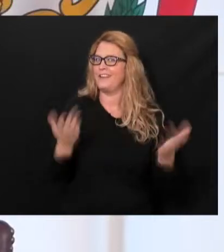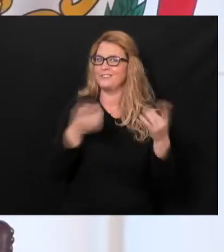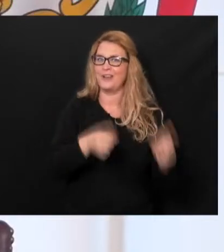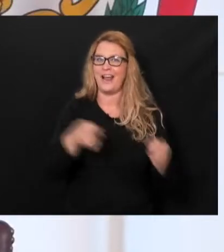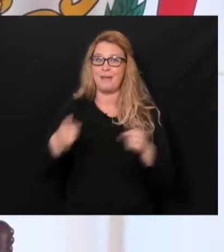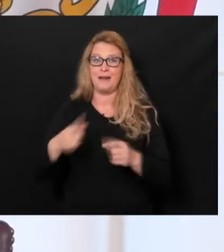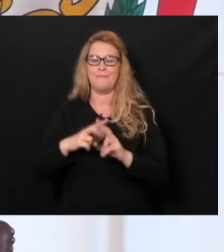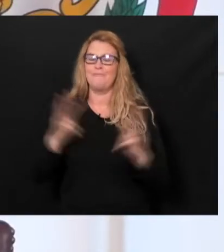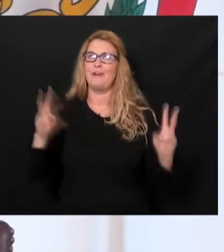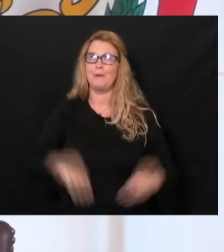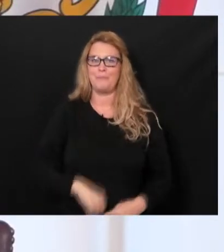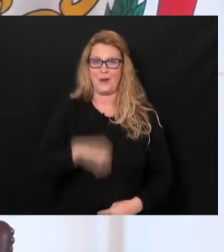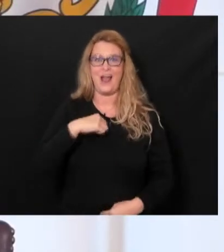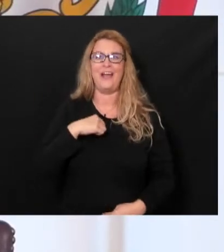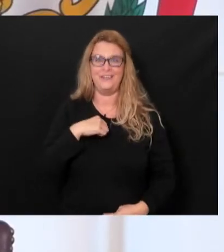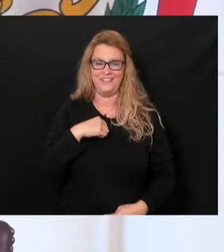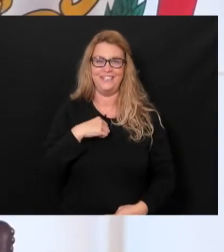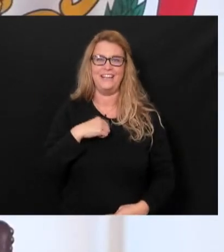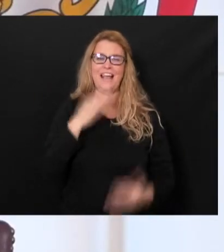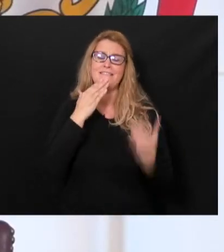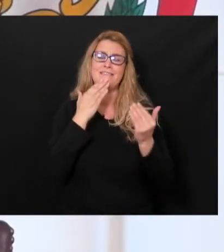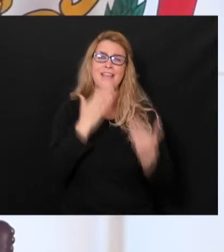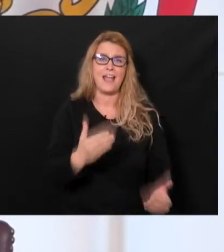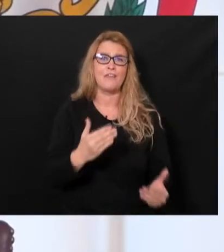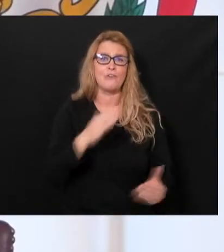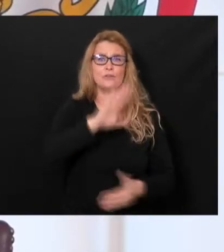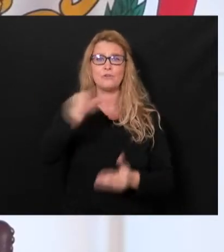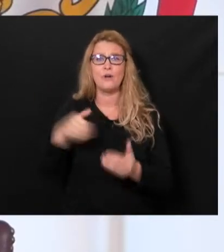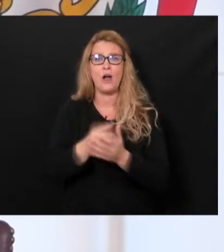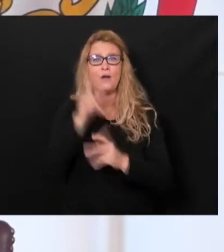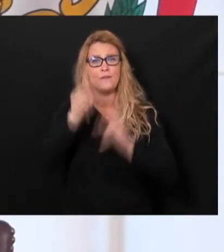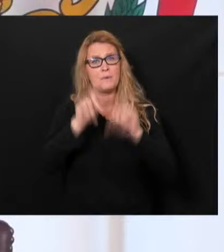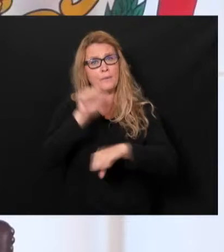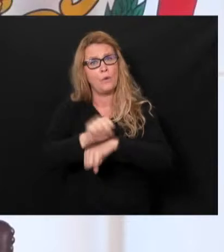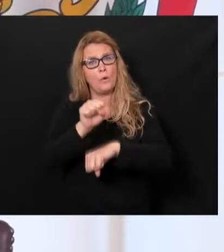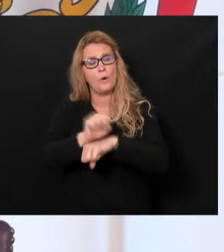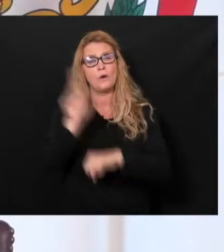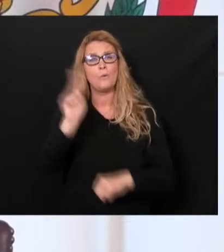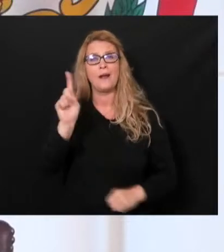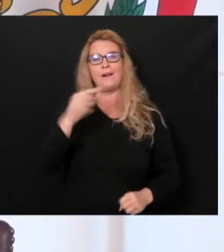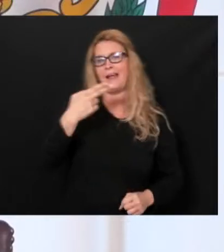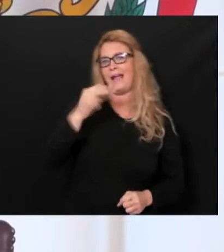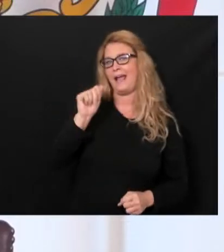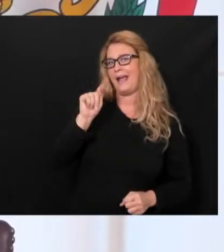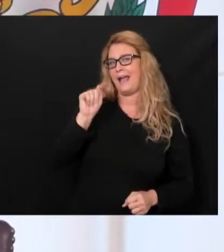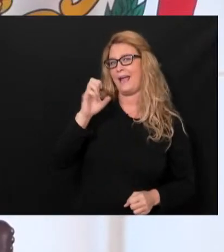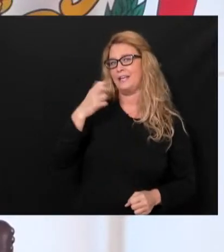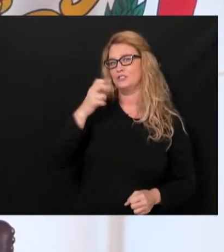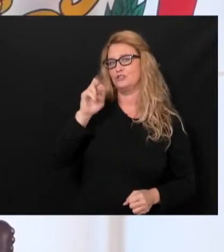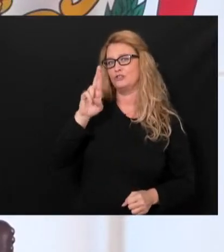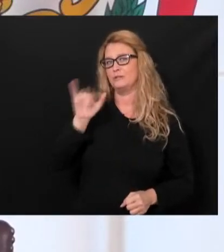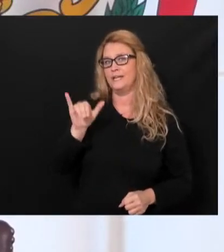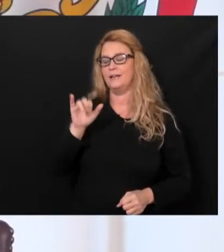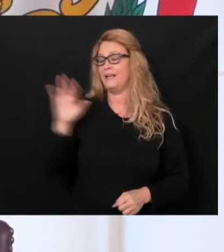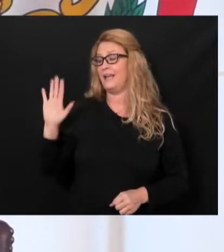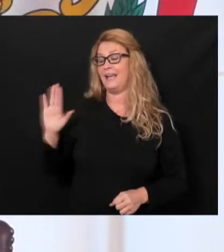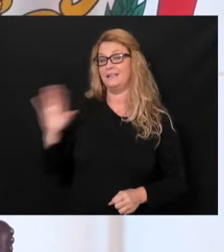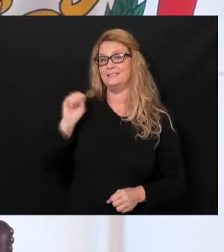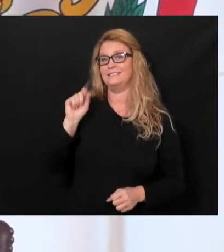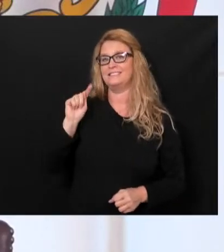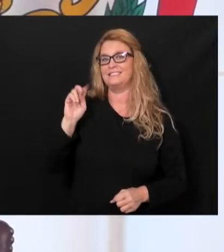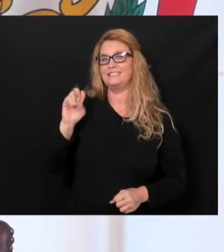be more proud and more thankful to all those working in our hatcheries and Steve McDaniel and all the great work he's